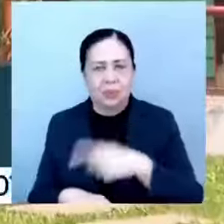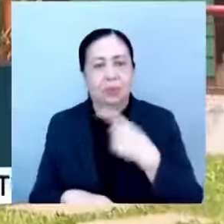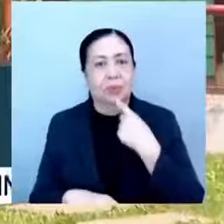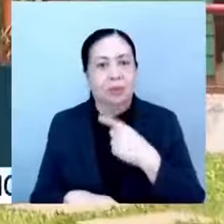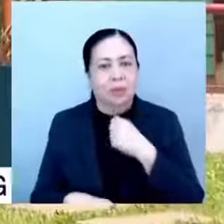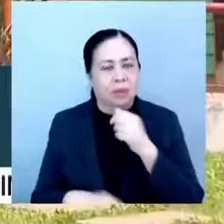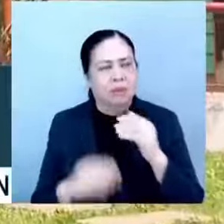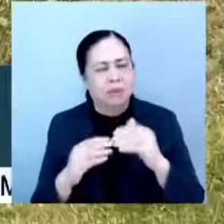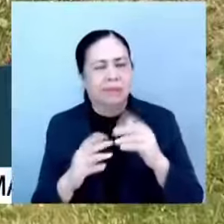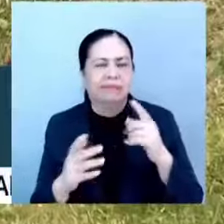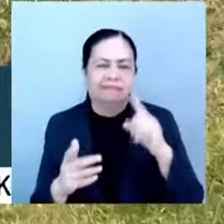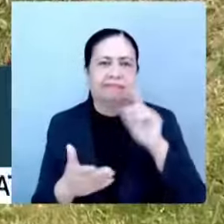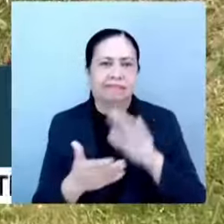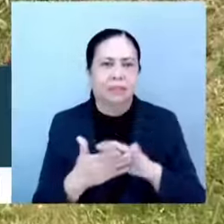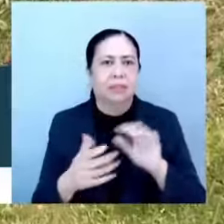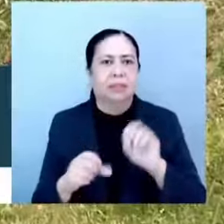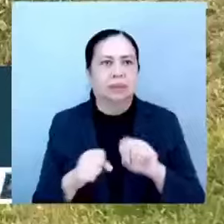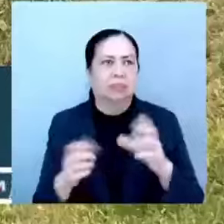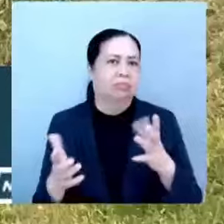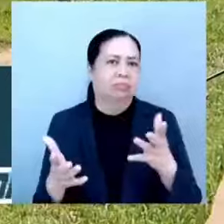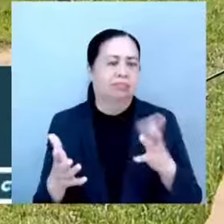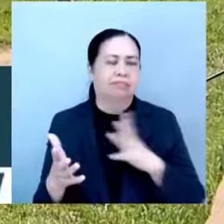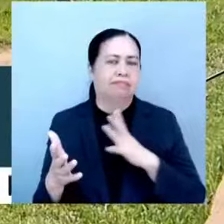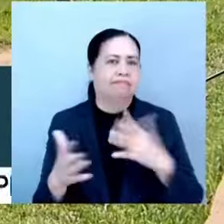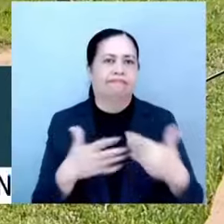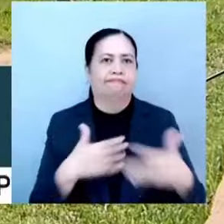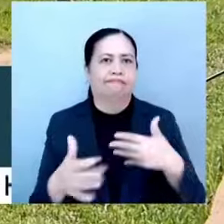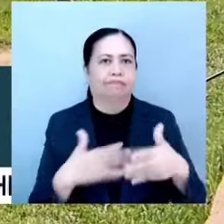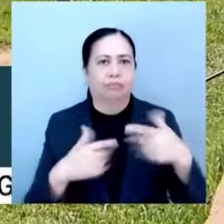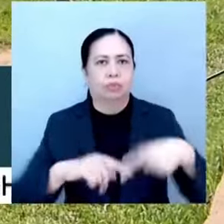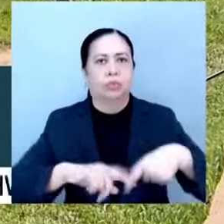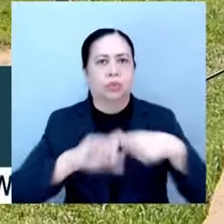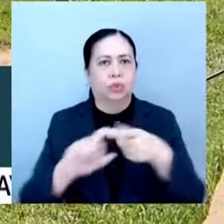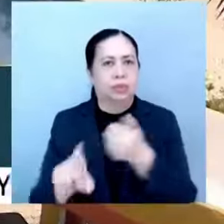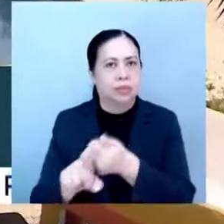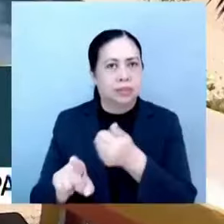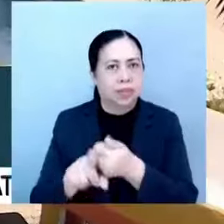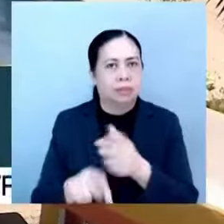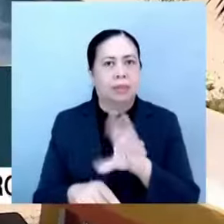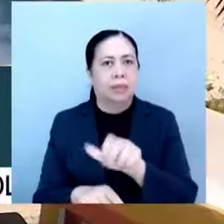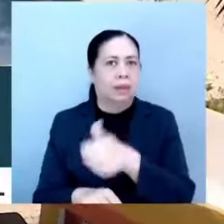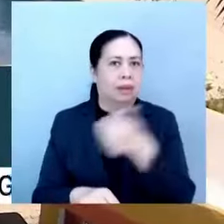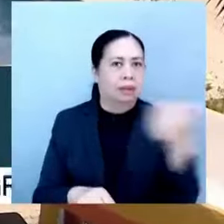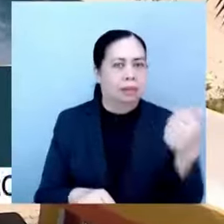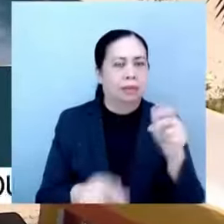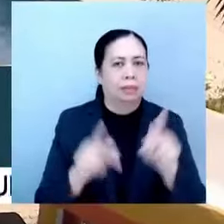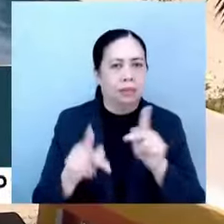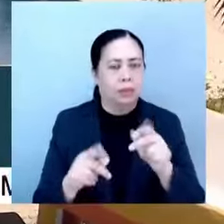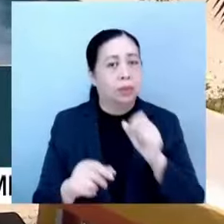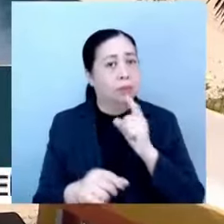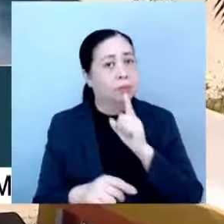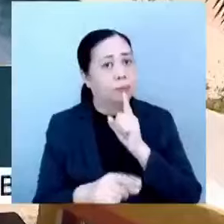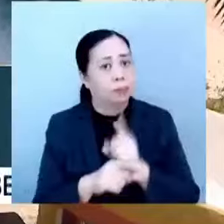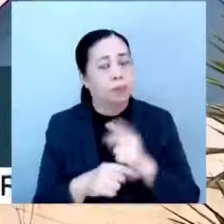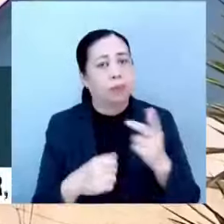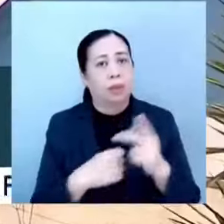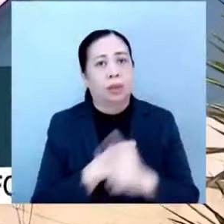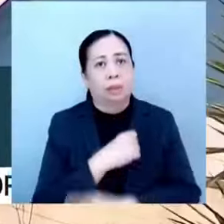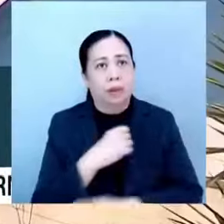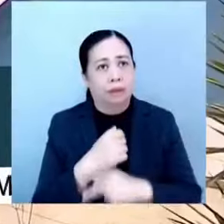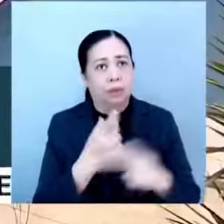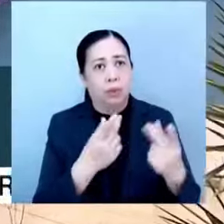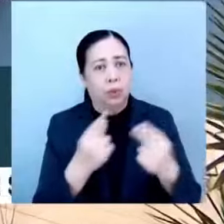Omentado believes so that it is. But despite the suspension of himself and 68 others, he assured the public that the province's operations will